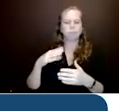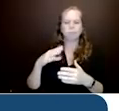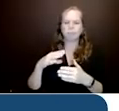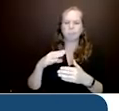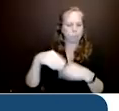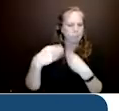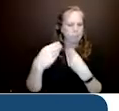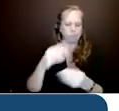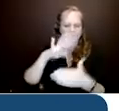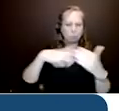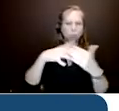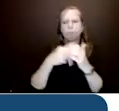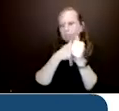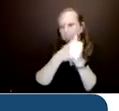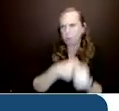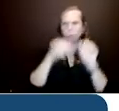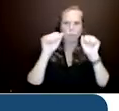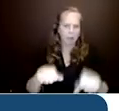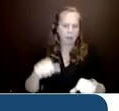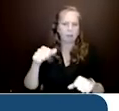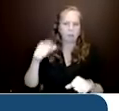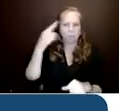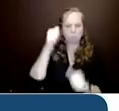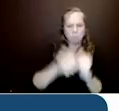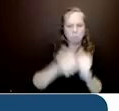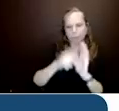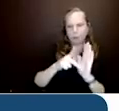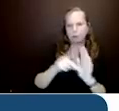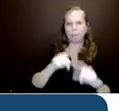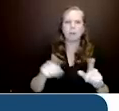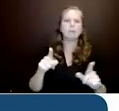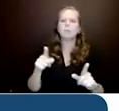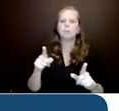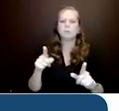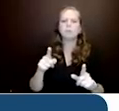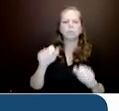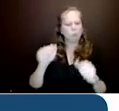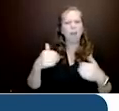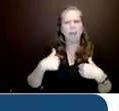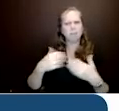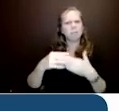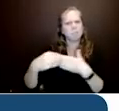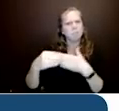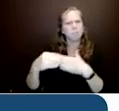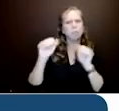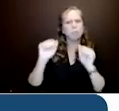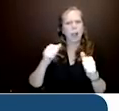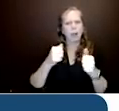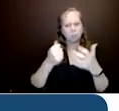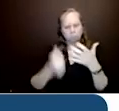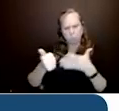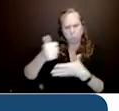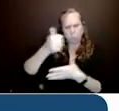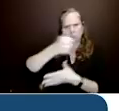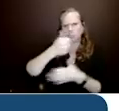for each of the periods, but you also have that level of flexibility so that you can prioritize as needed.